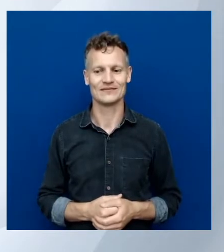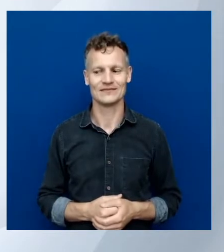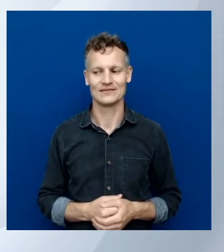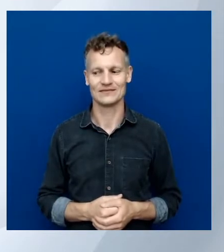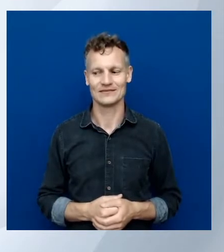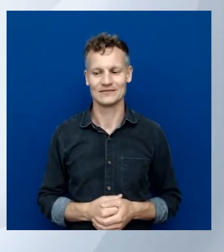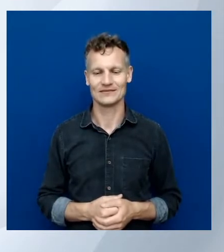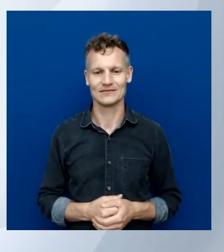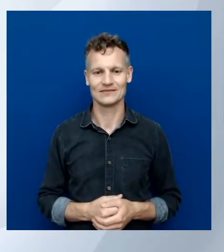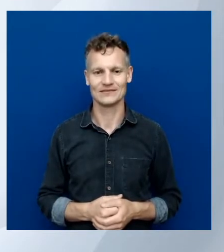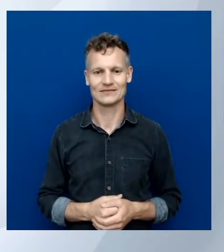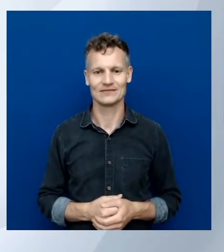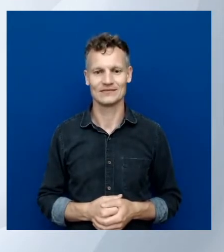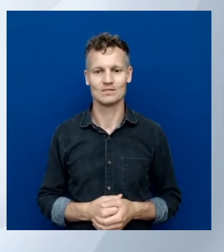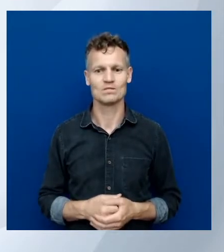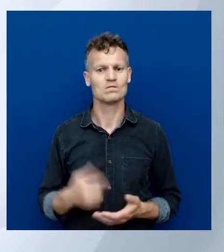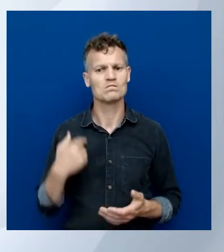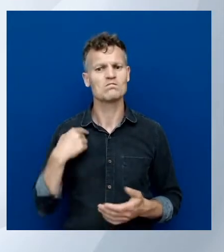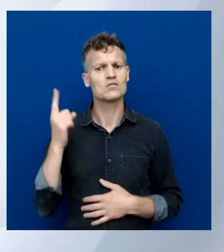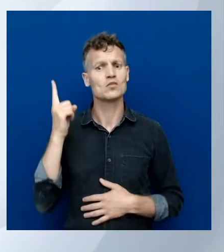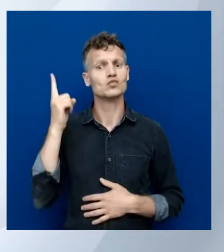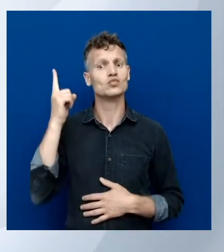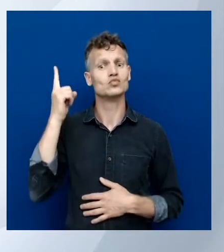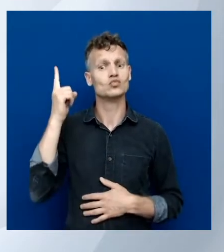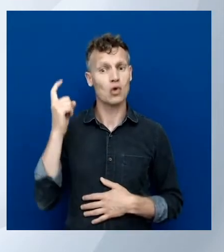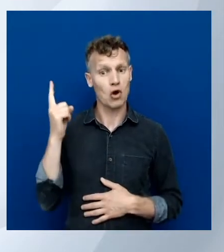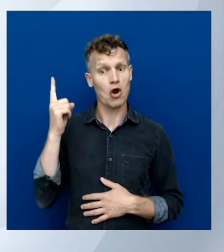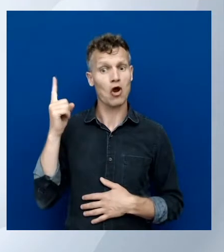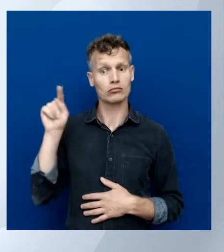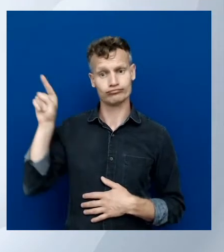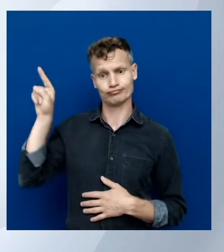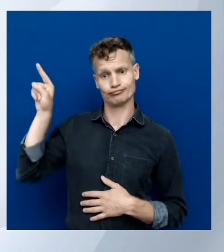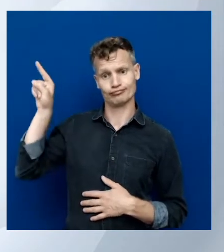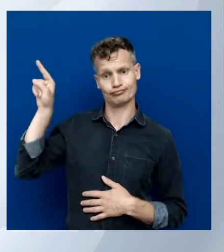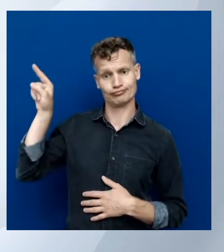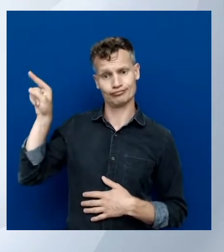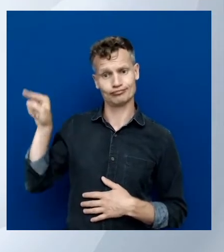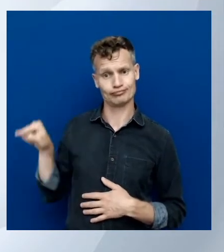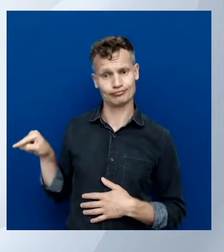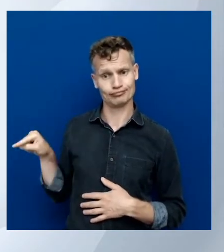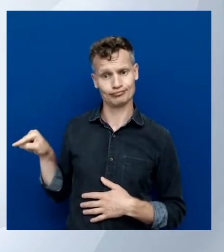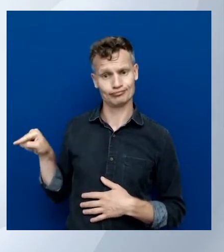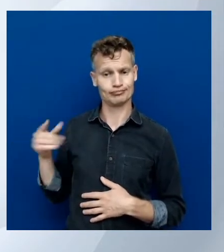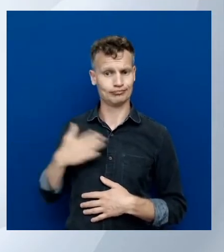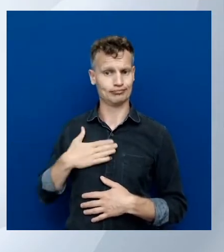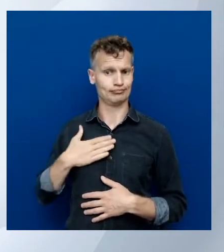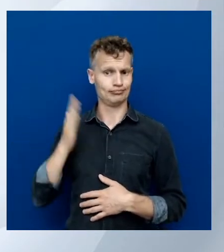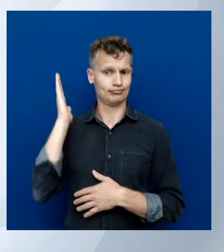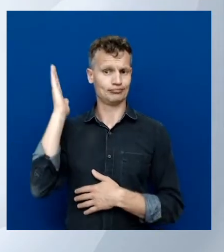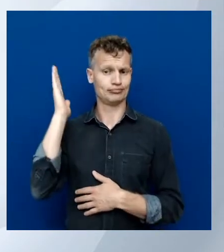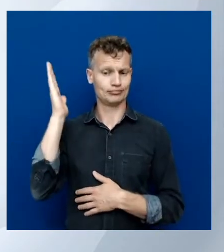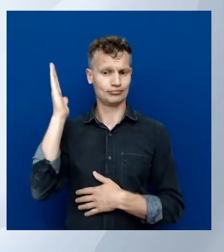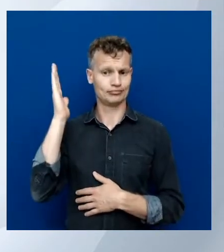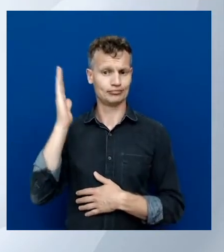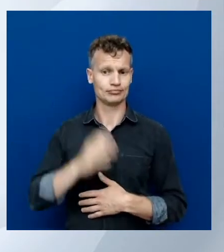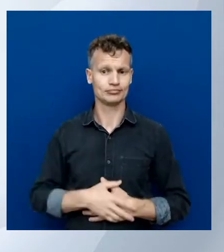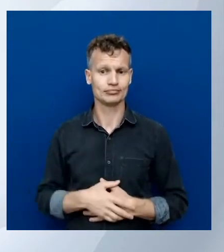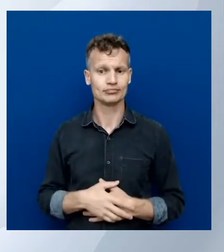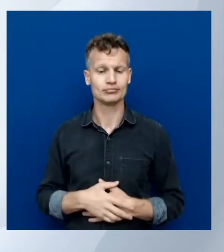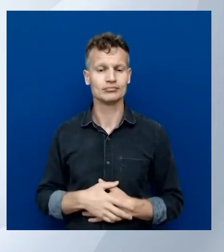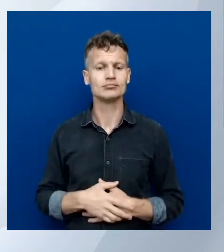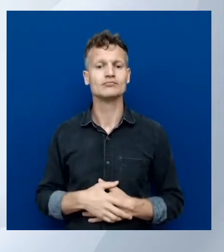So to start everything off, this is what we're going to talk about. First, we're going to set some definitions. I want to make sure that we all